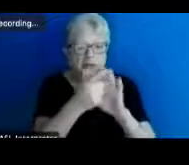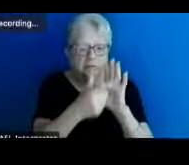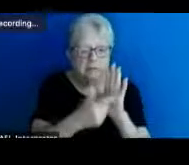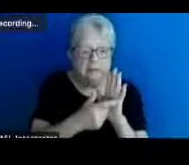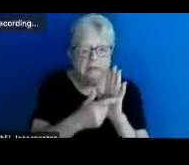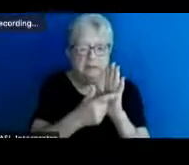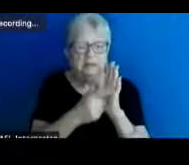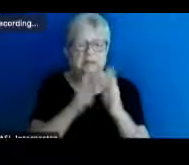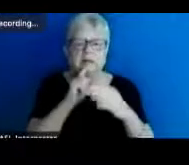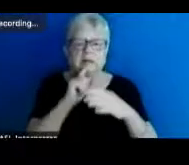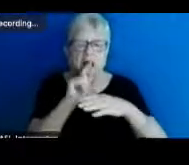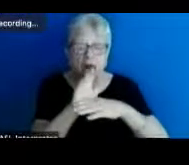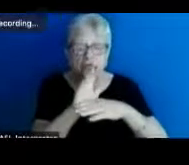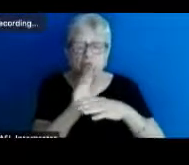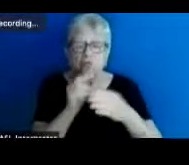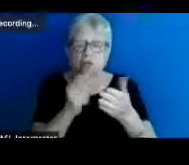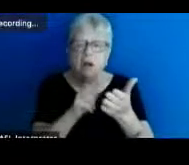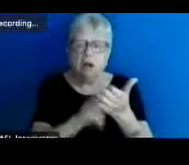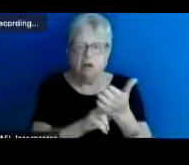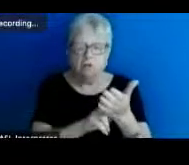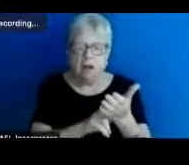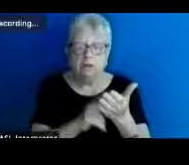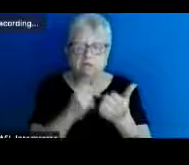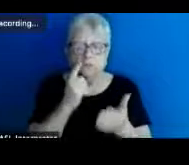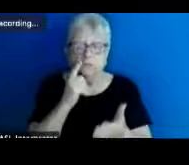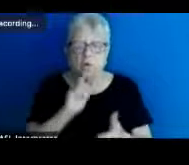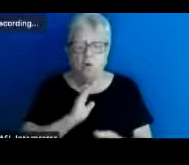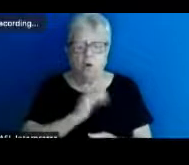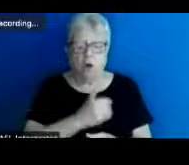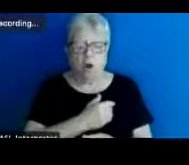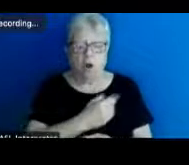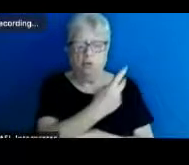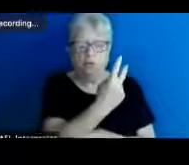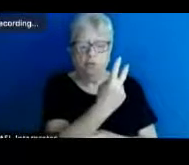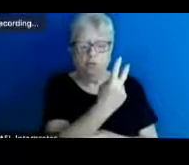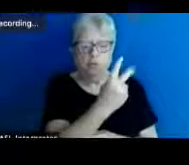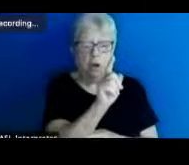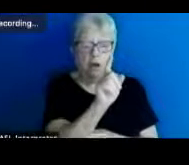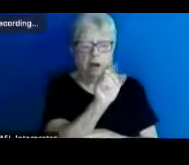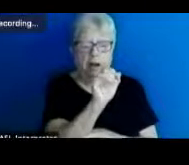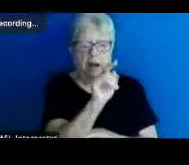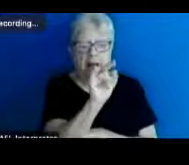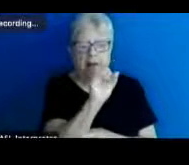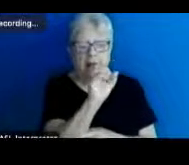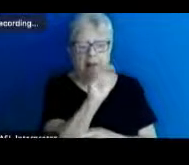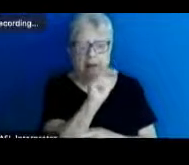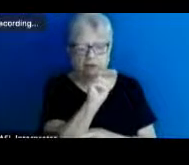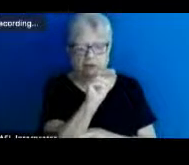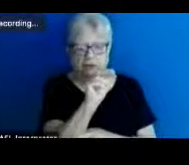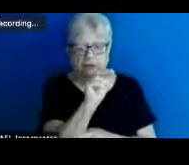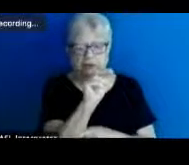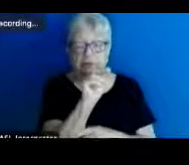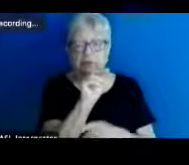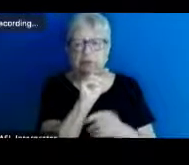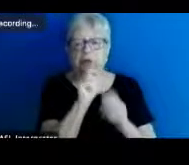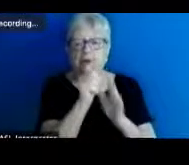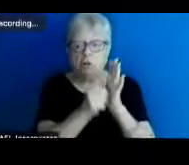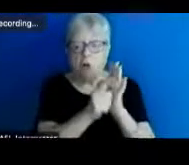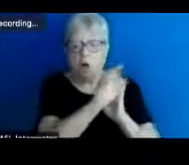contracts for our two litigation counsel firms that the commission has agreed